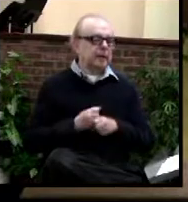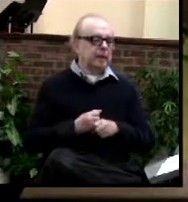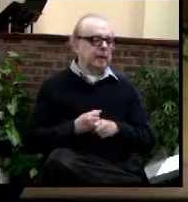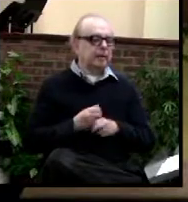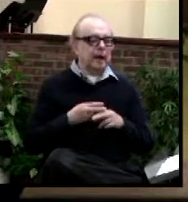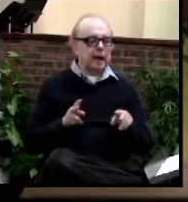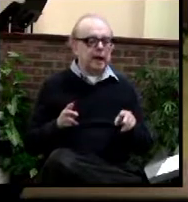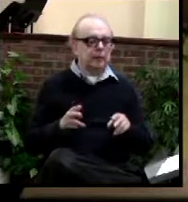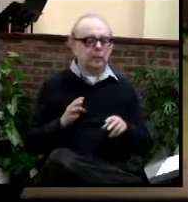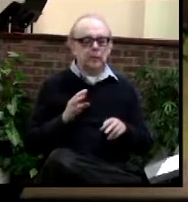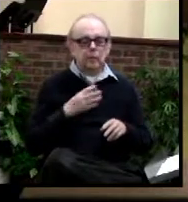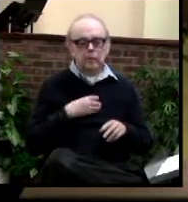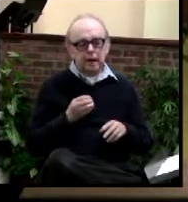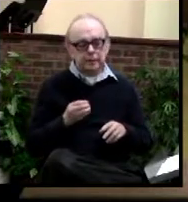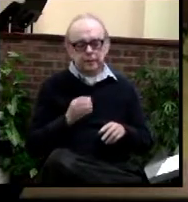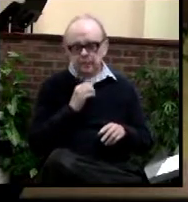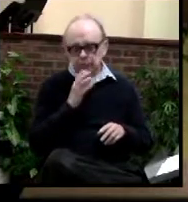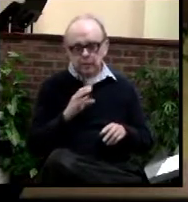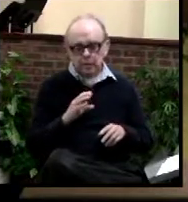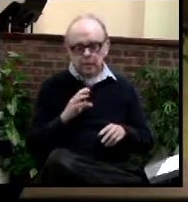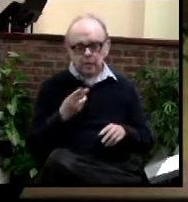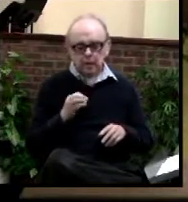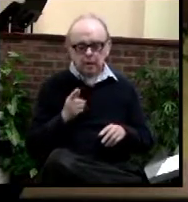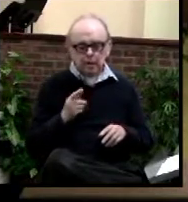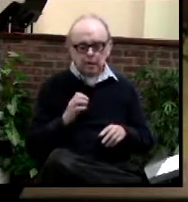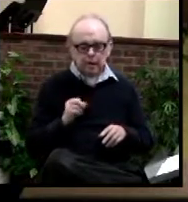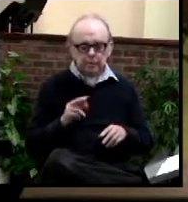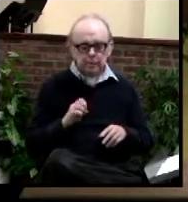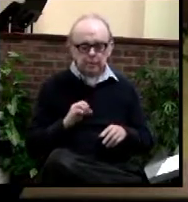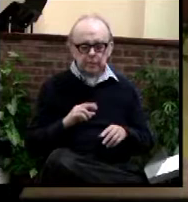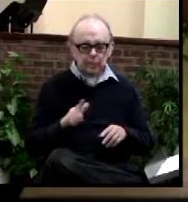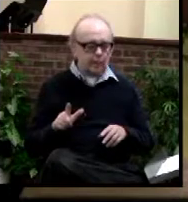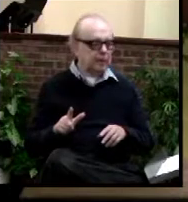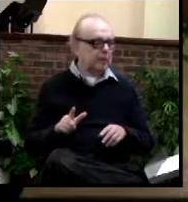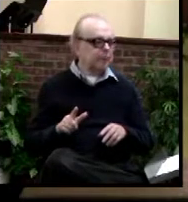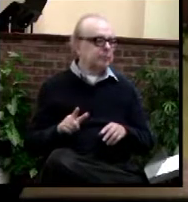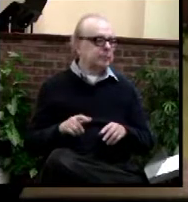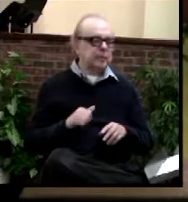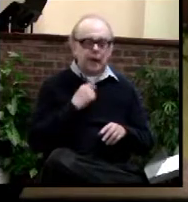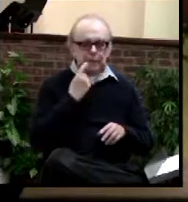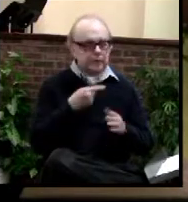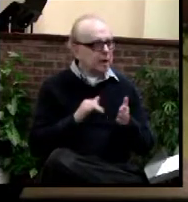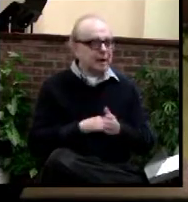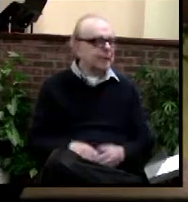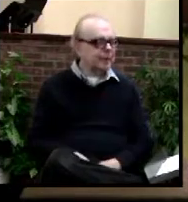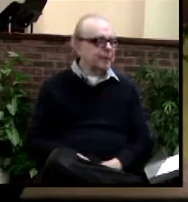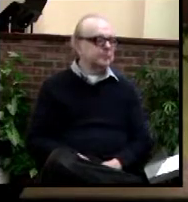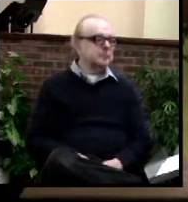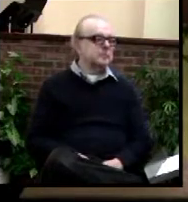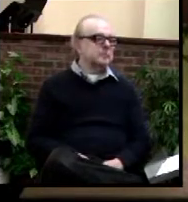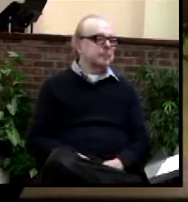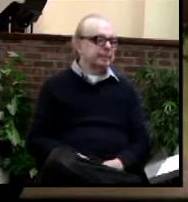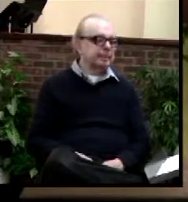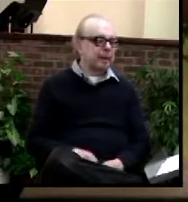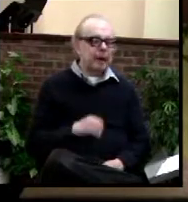no cholesterol in there. Good for you. I'm not talking about that, and I'm not into